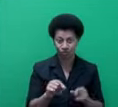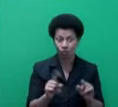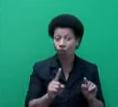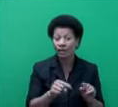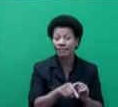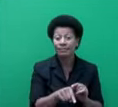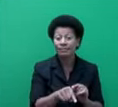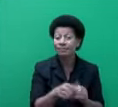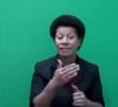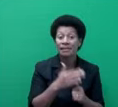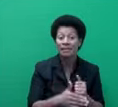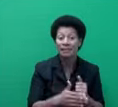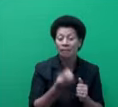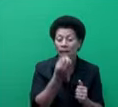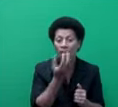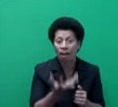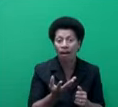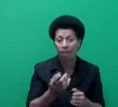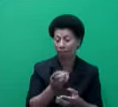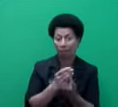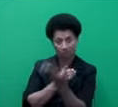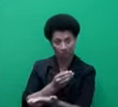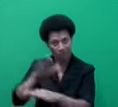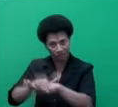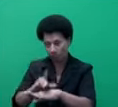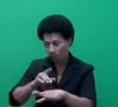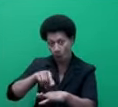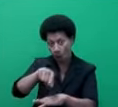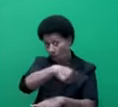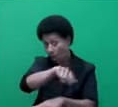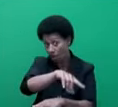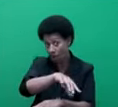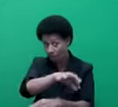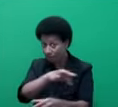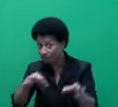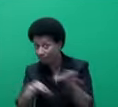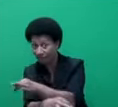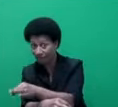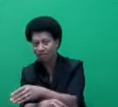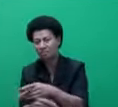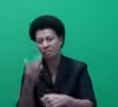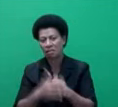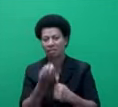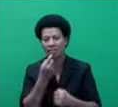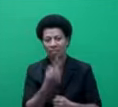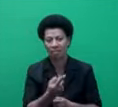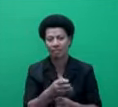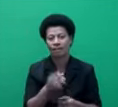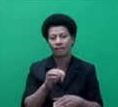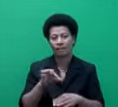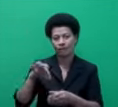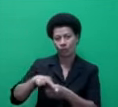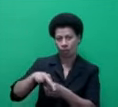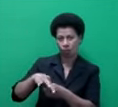about this particular thing. They wouldn't do that. They wouldn't, not at all. One of the most important